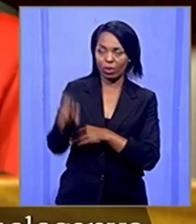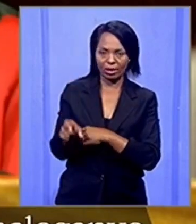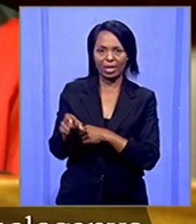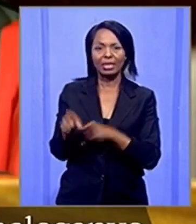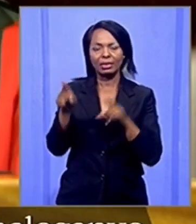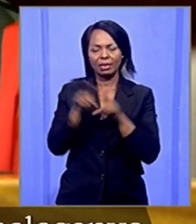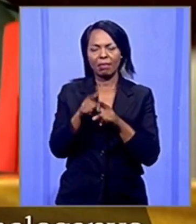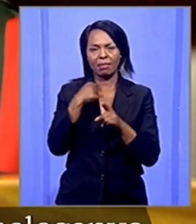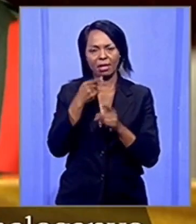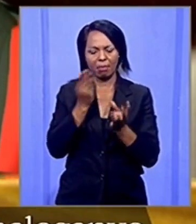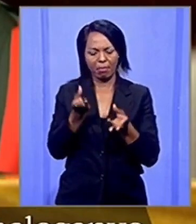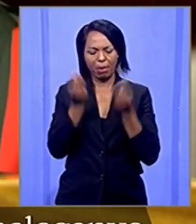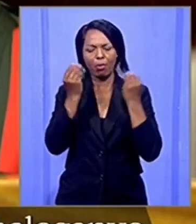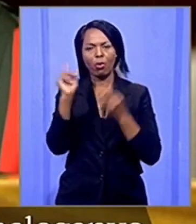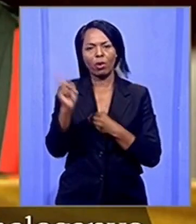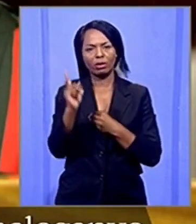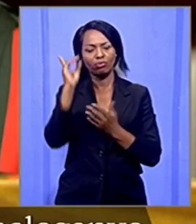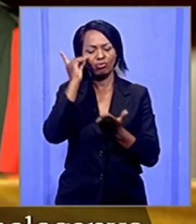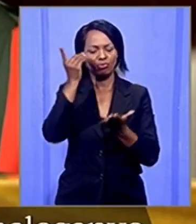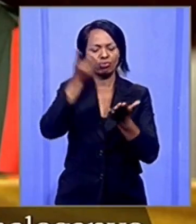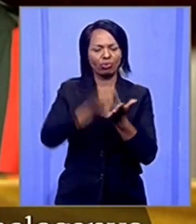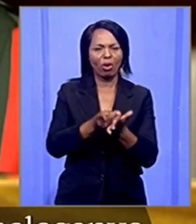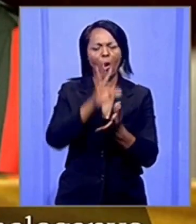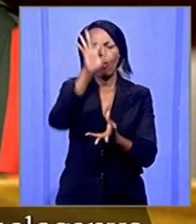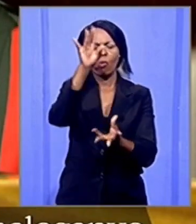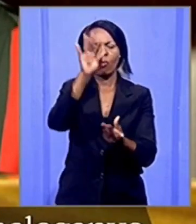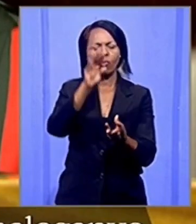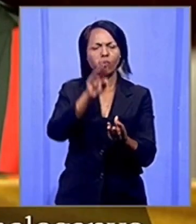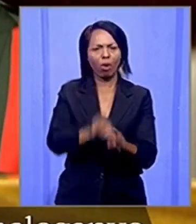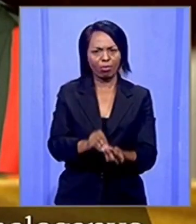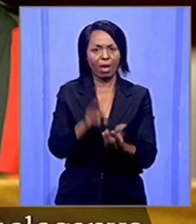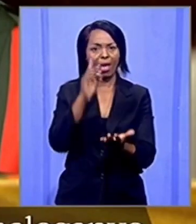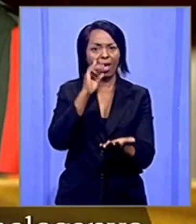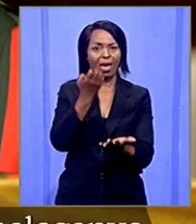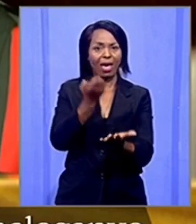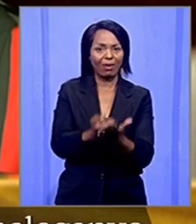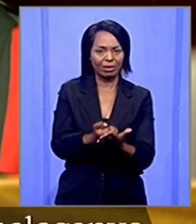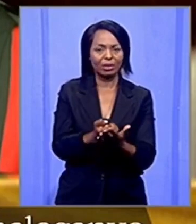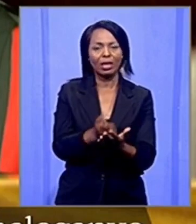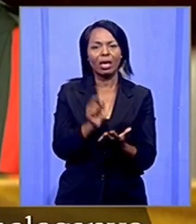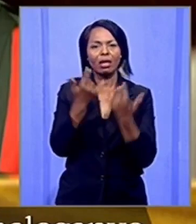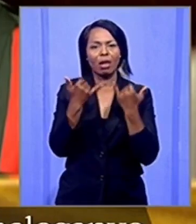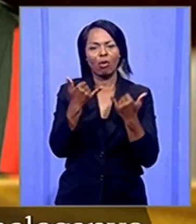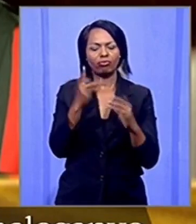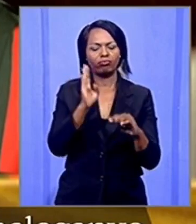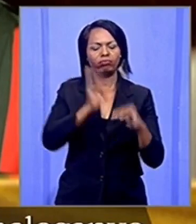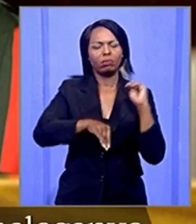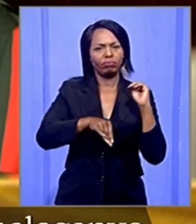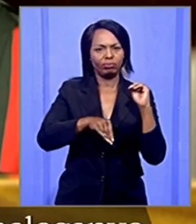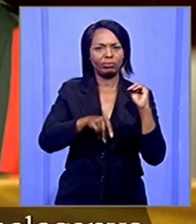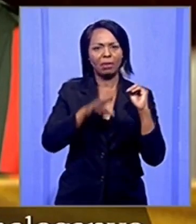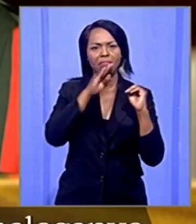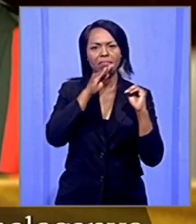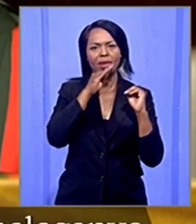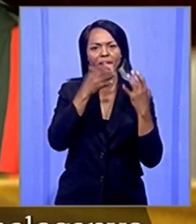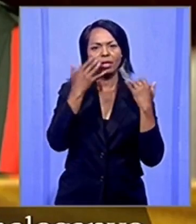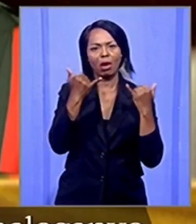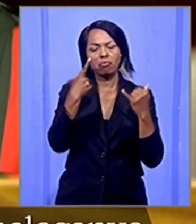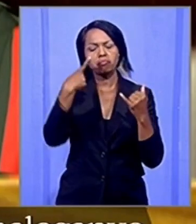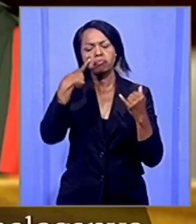find that on a consideration of the totality of the evidence, the prosecution has discharged the onus to